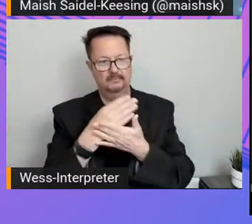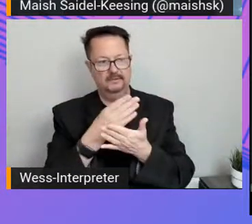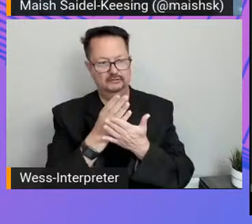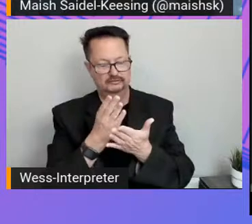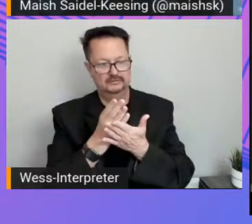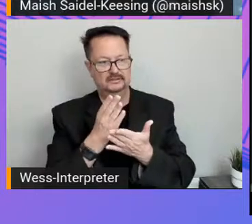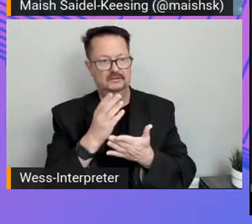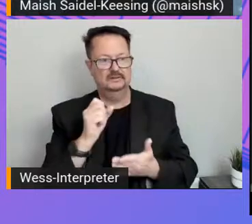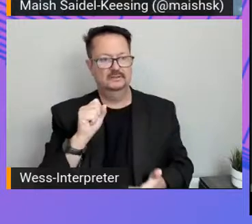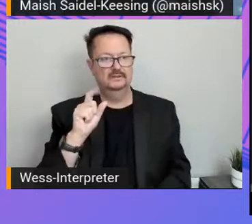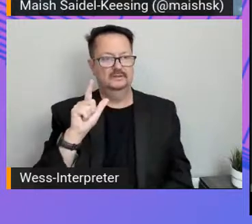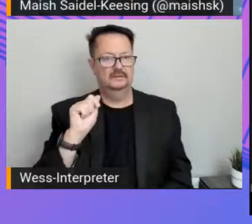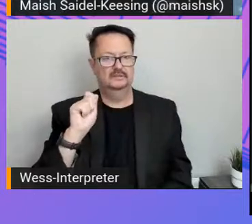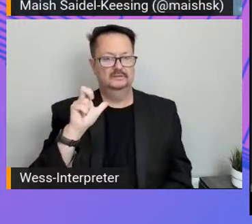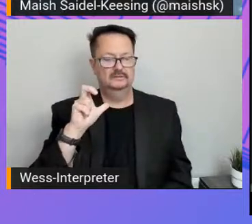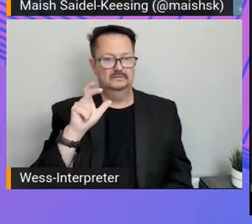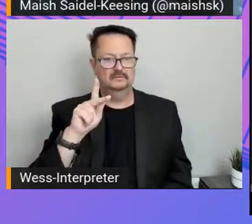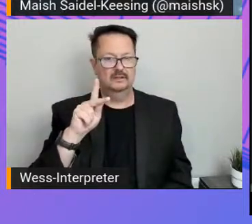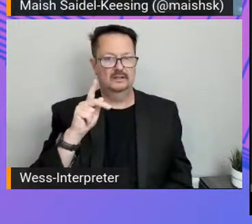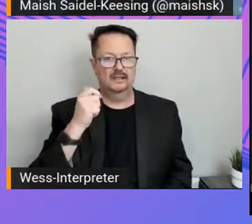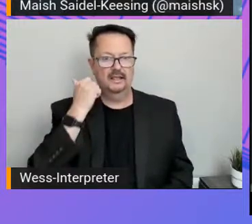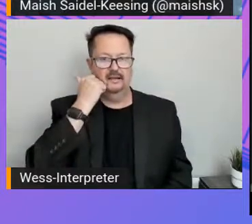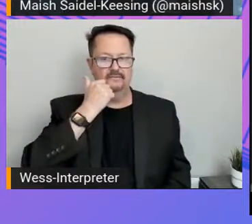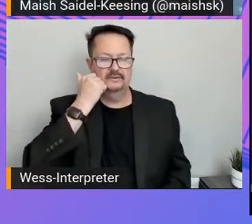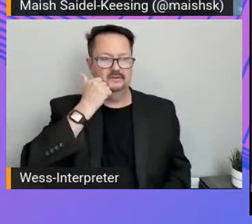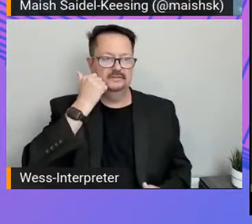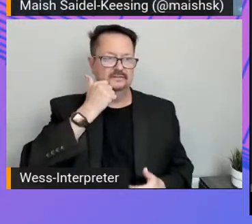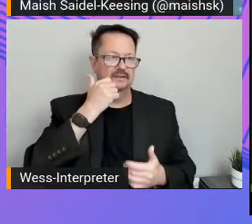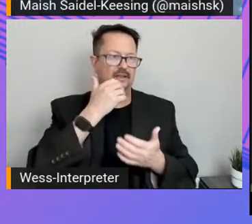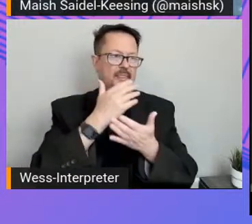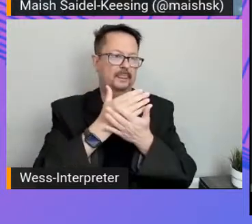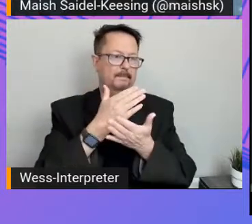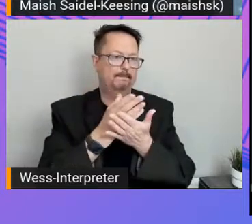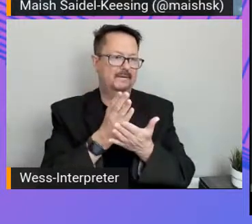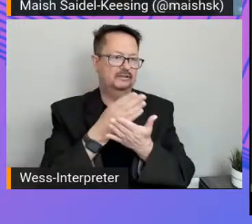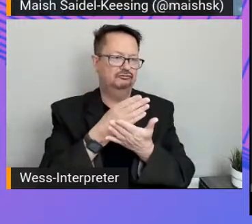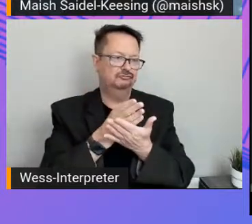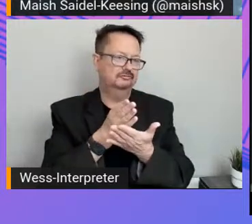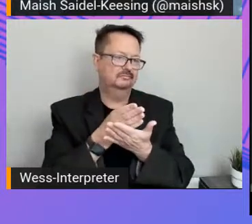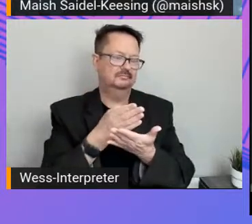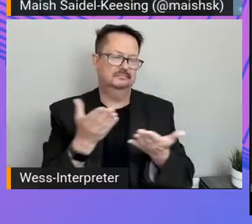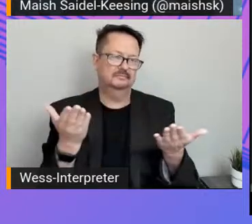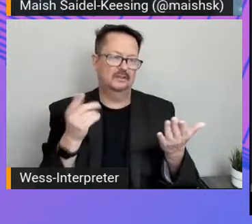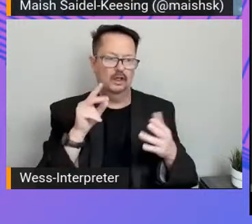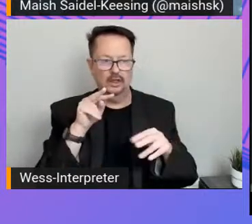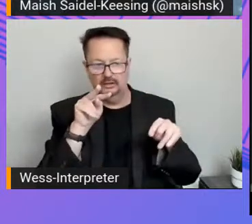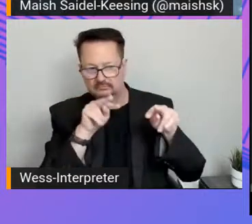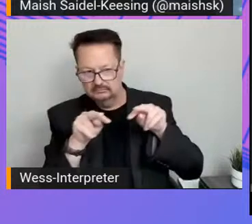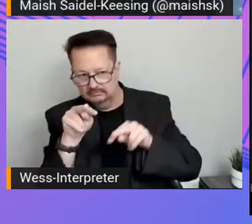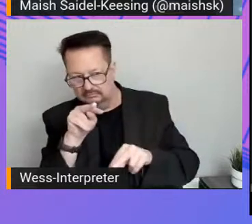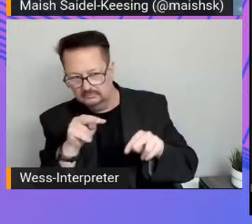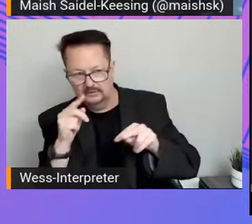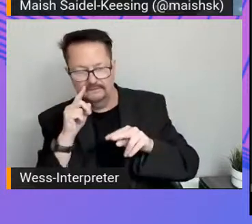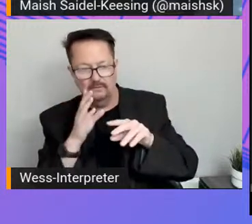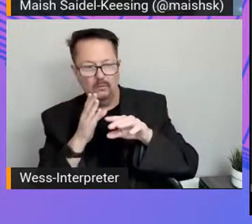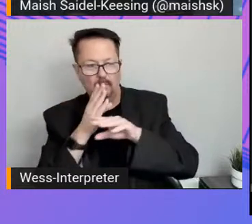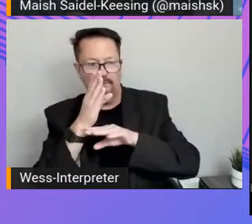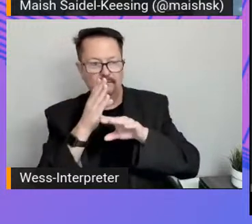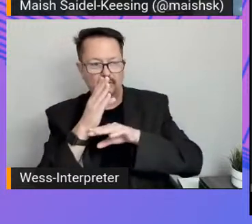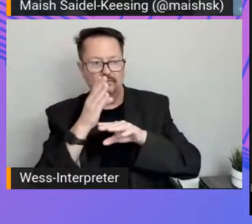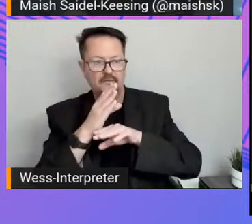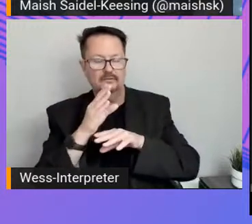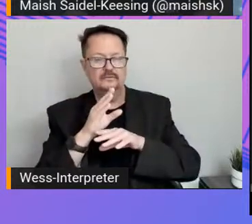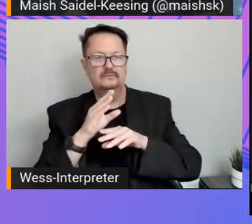day, the budgets just continue to look for overages, and alerts go to SNS, which end